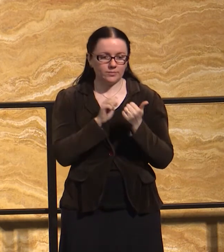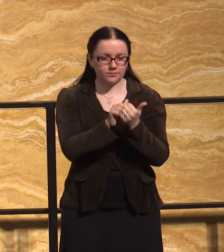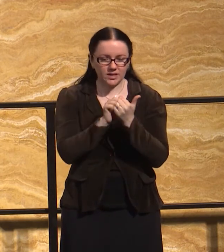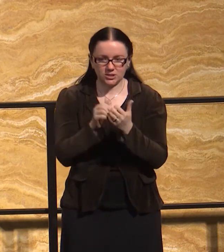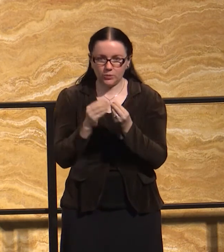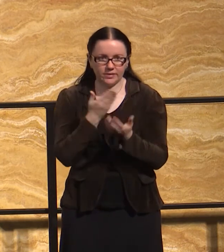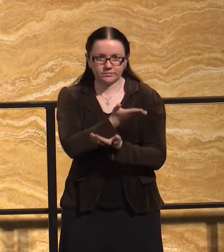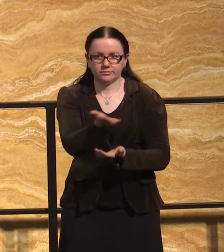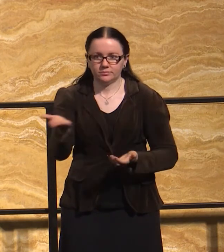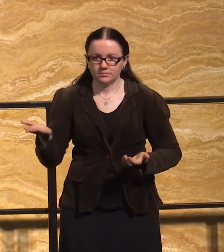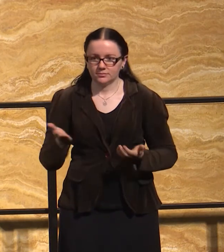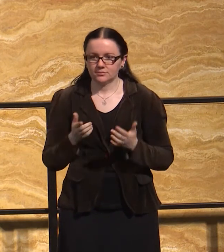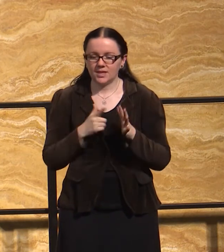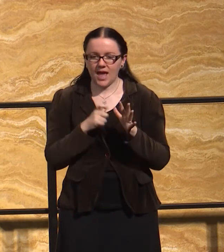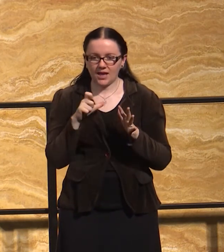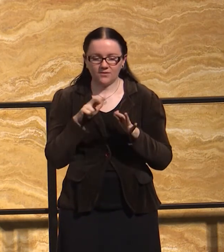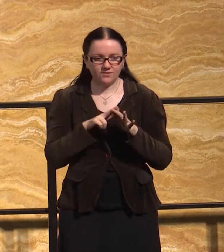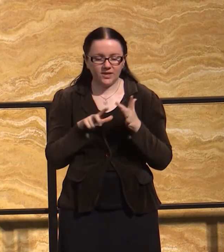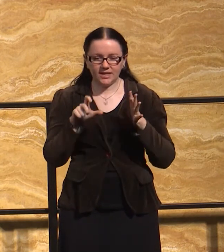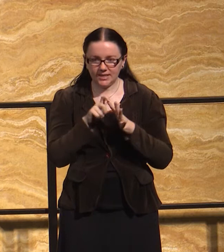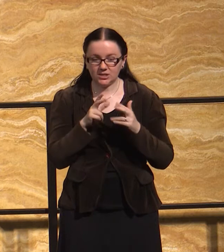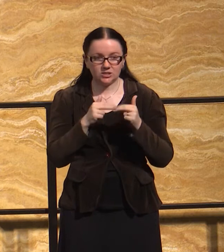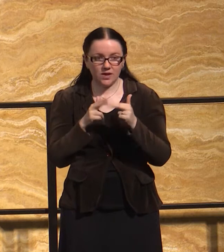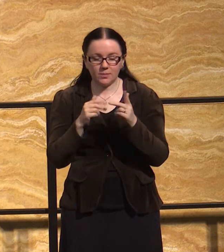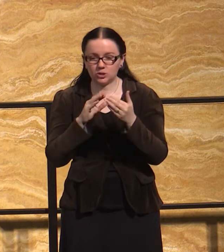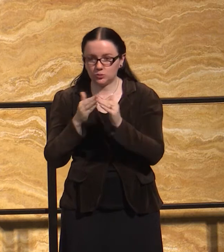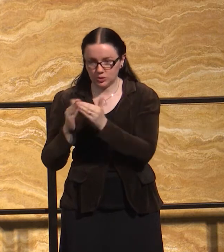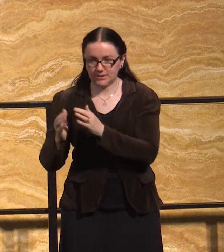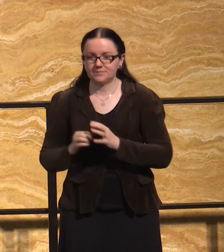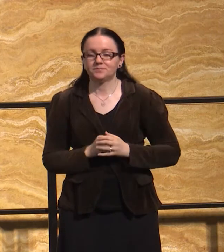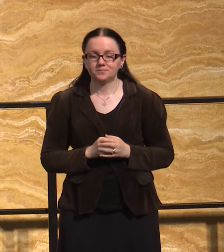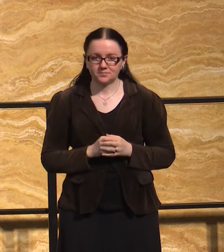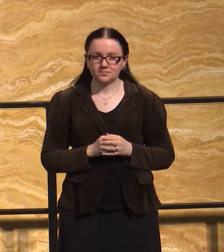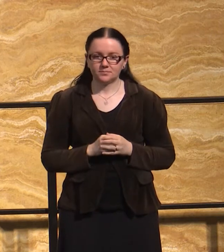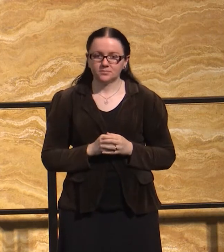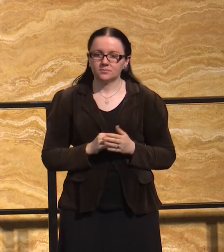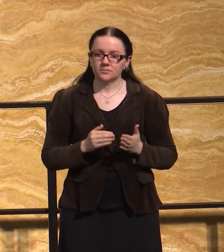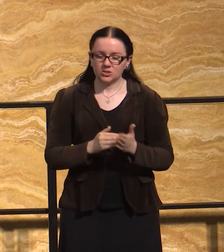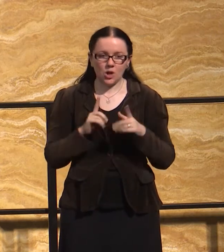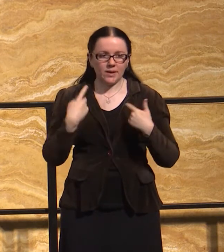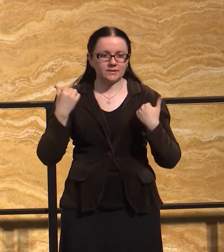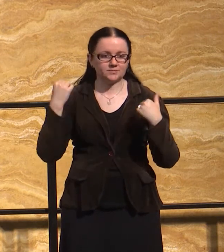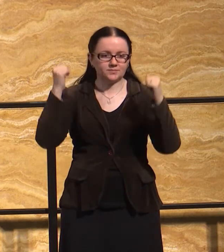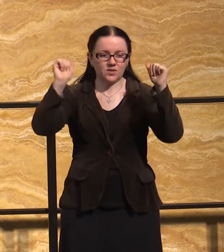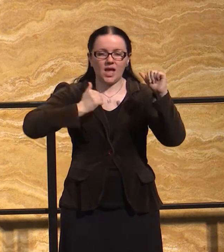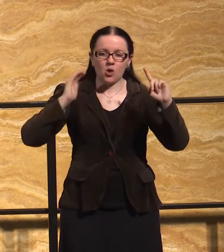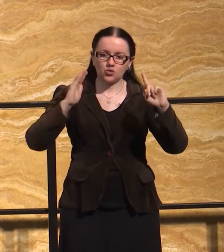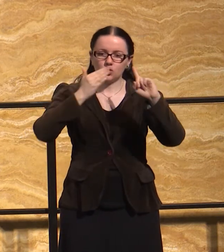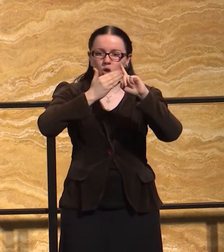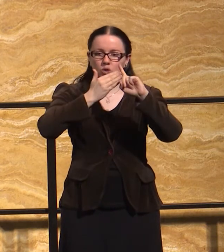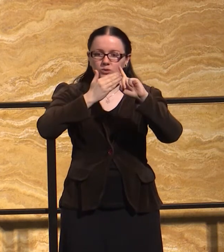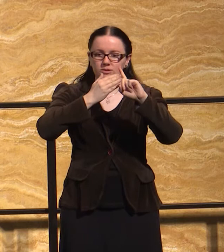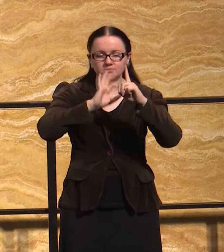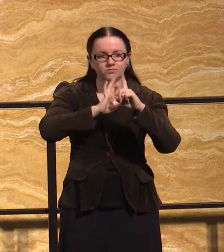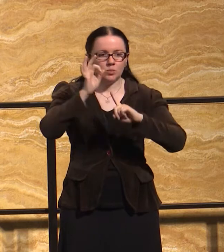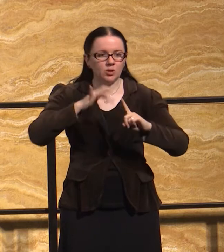many of you from ACFID, from the development community, in order to achieve our common goals to transform lives and advance